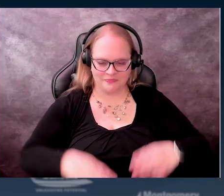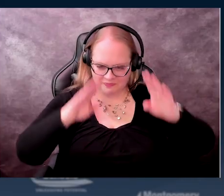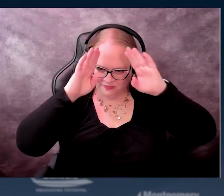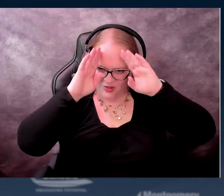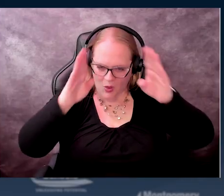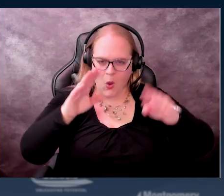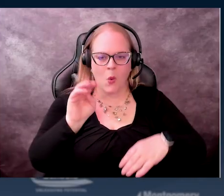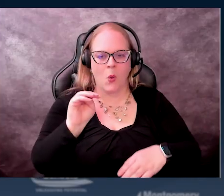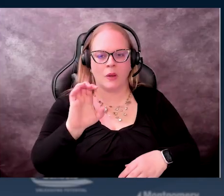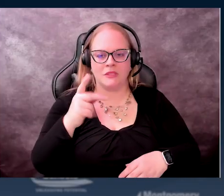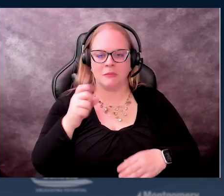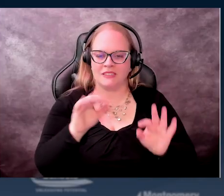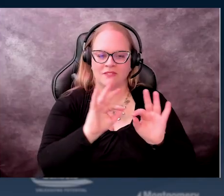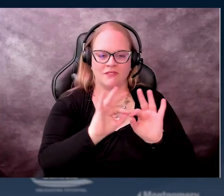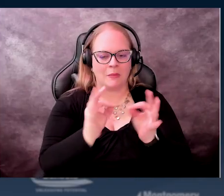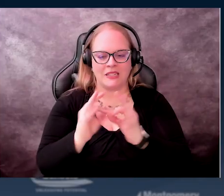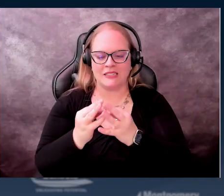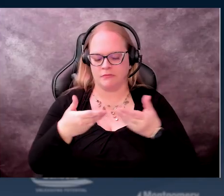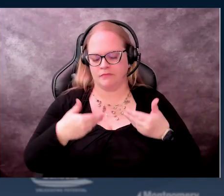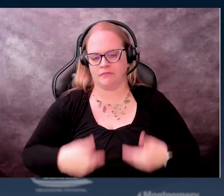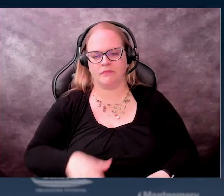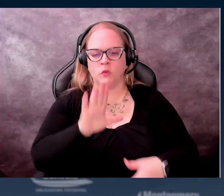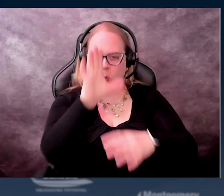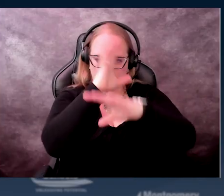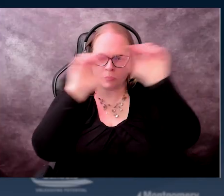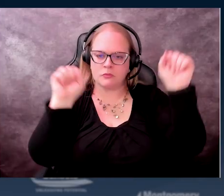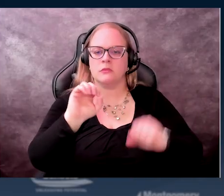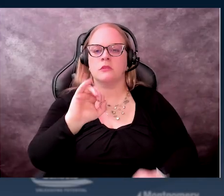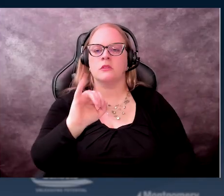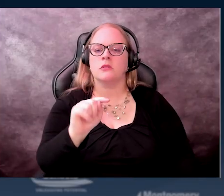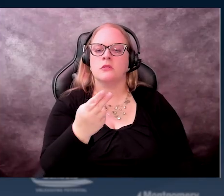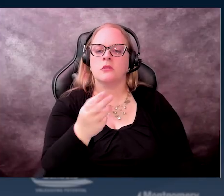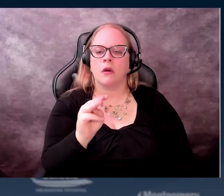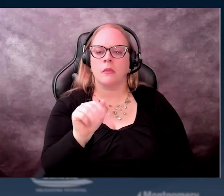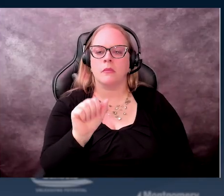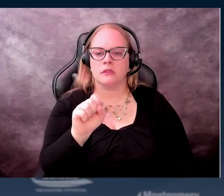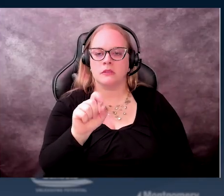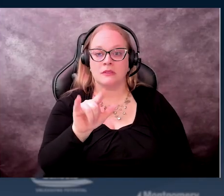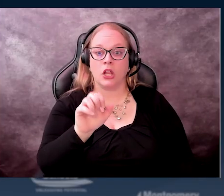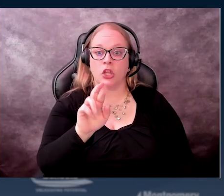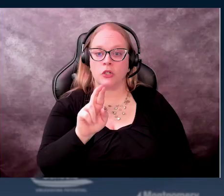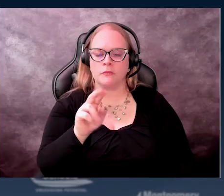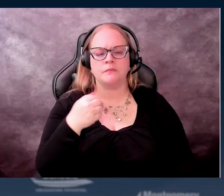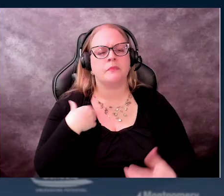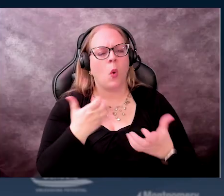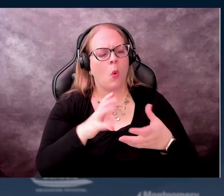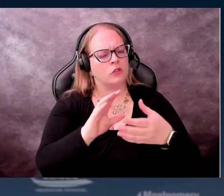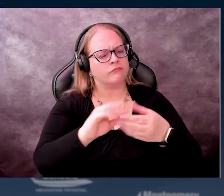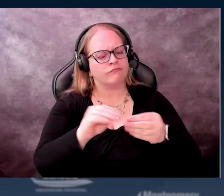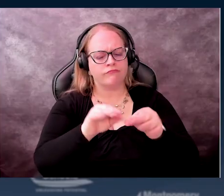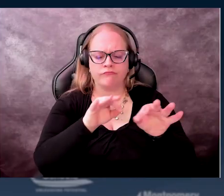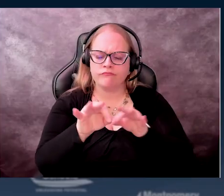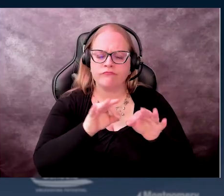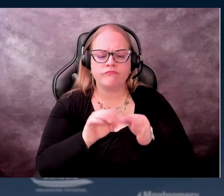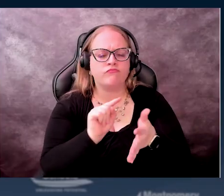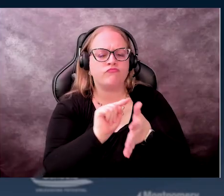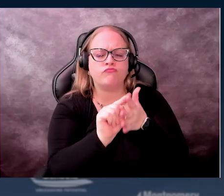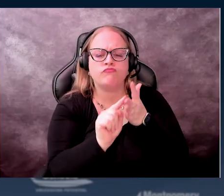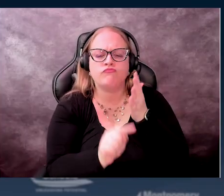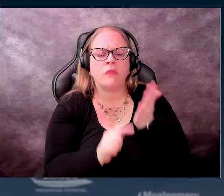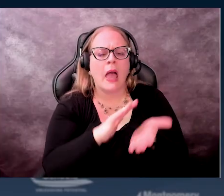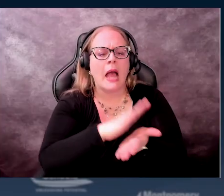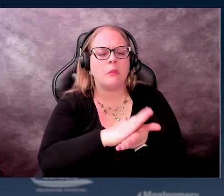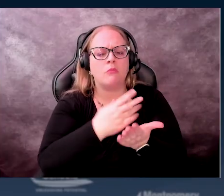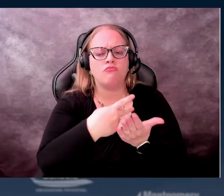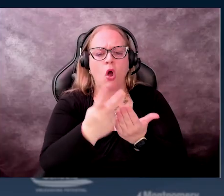Hello, MCPS families. This is your superintendent, Thomas Taylor, and I want to talk with you about some of the academic programs that we offer at the